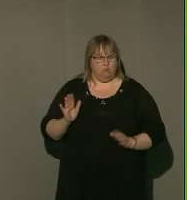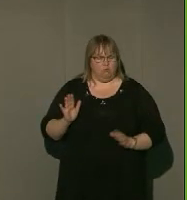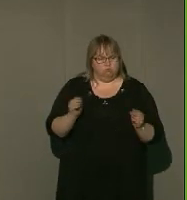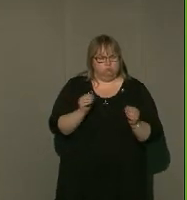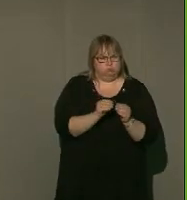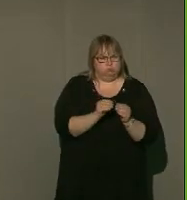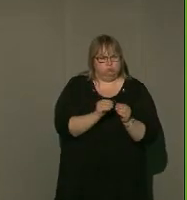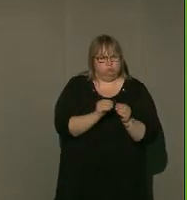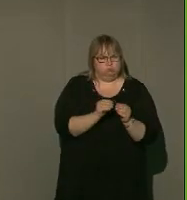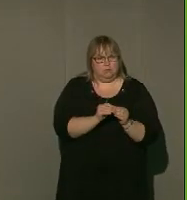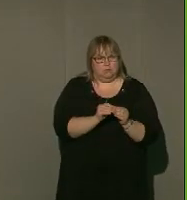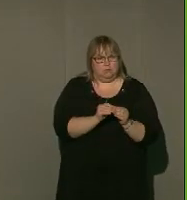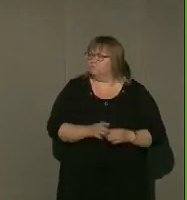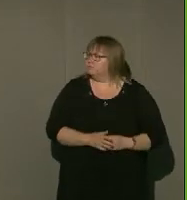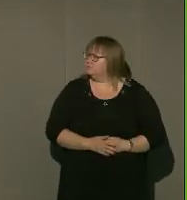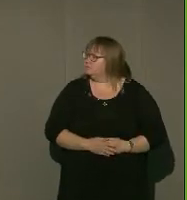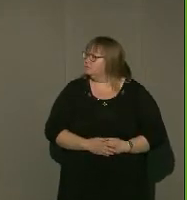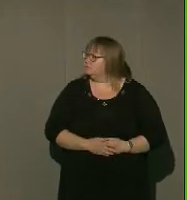parts.